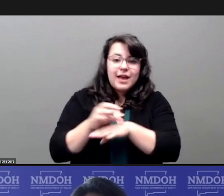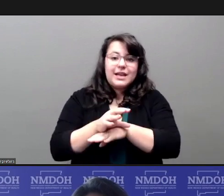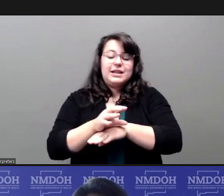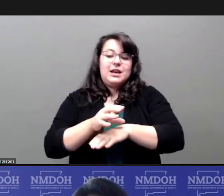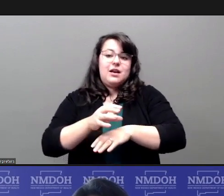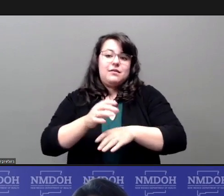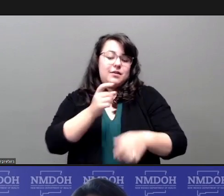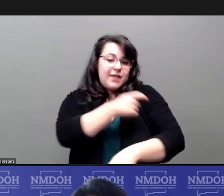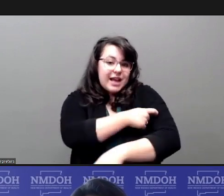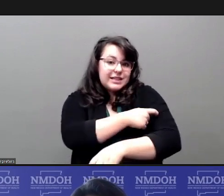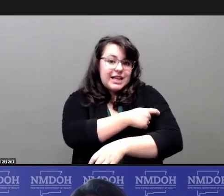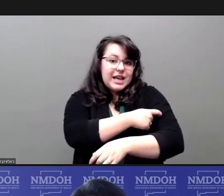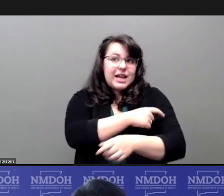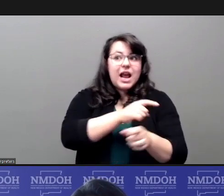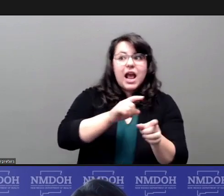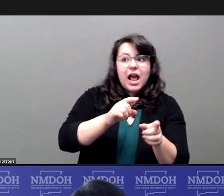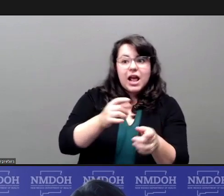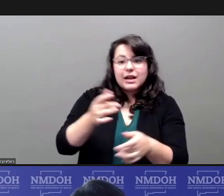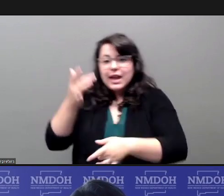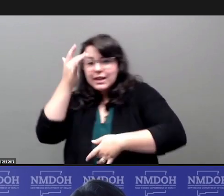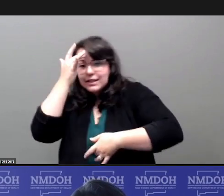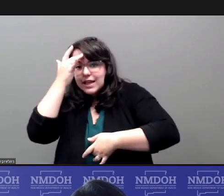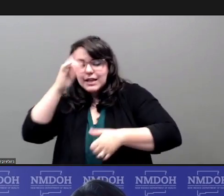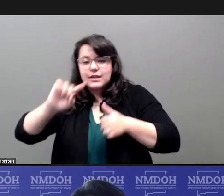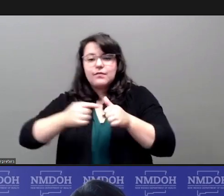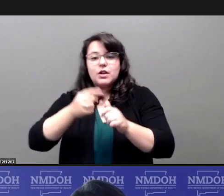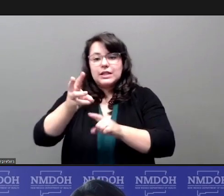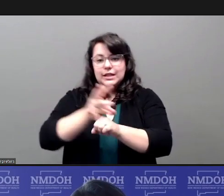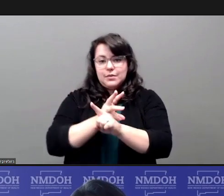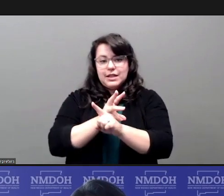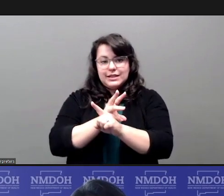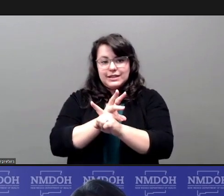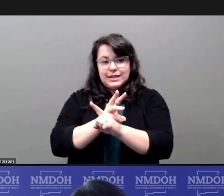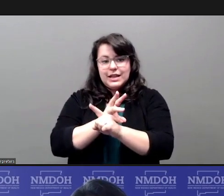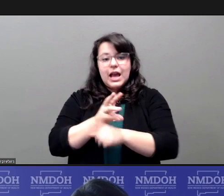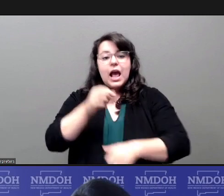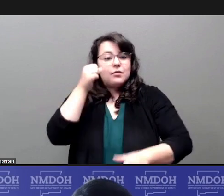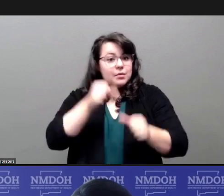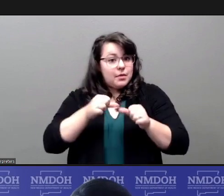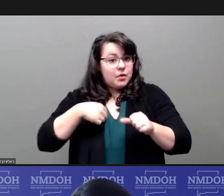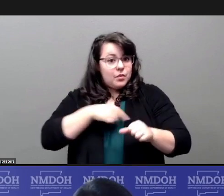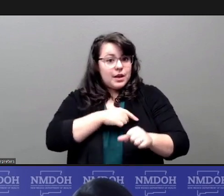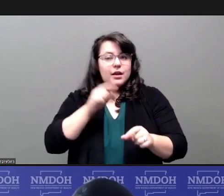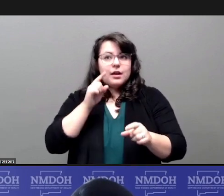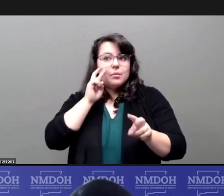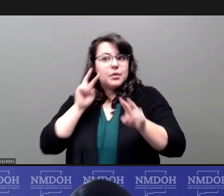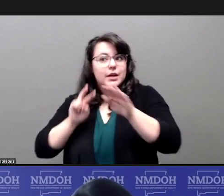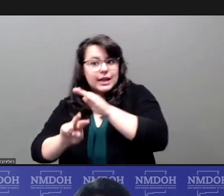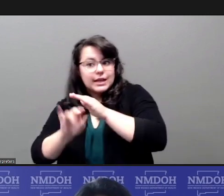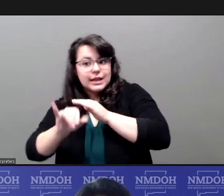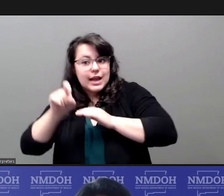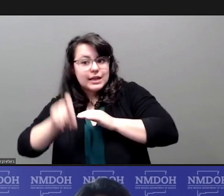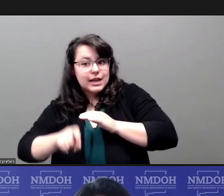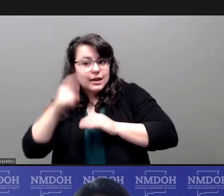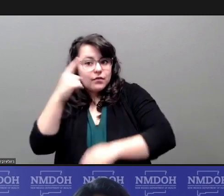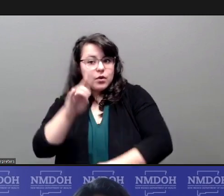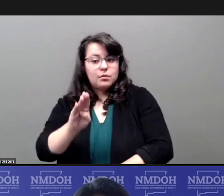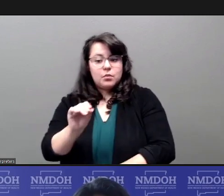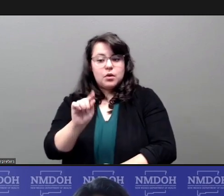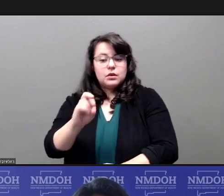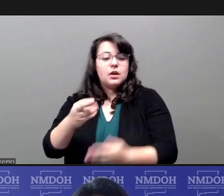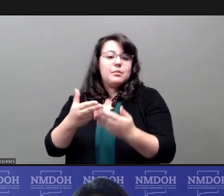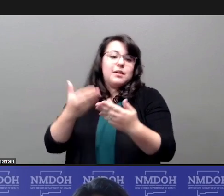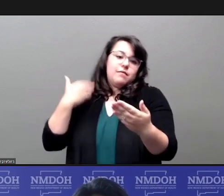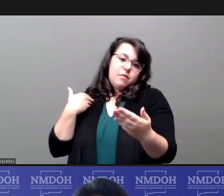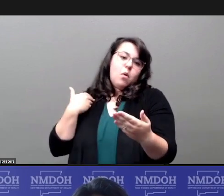sick is in the first 6 months. And remember, we predicted that need for boosters before they even came out a year and a half